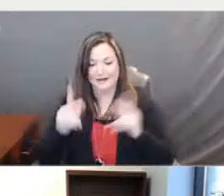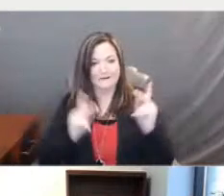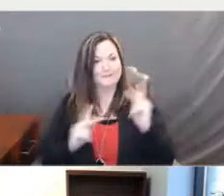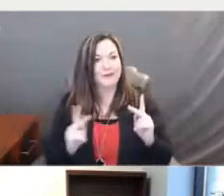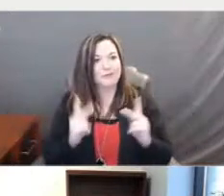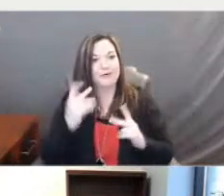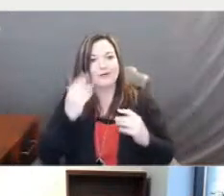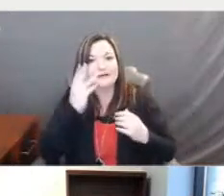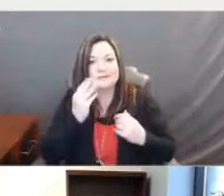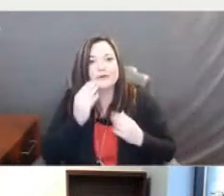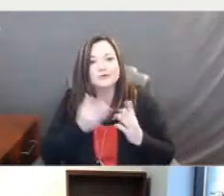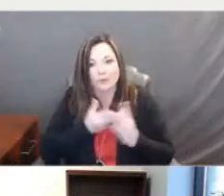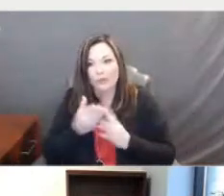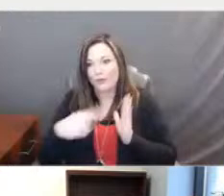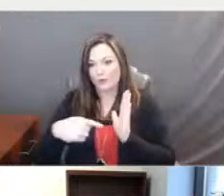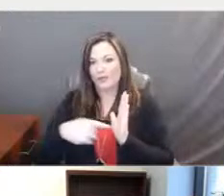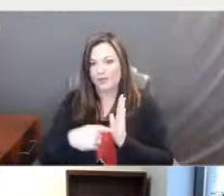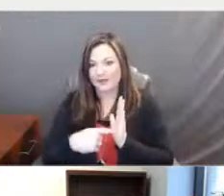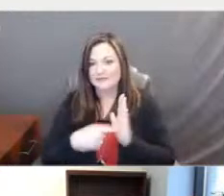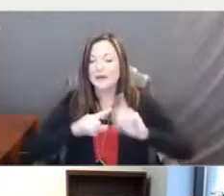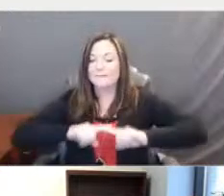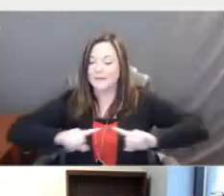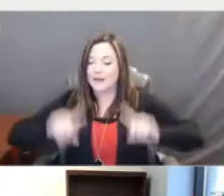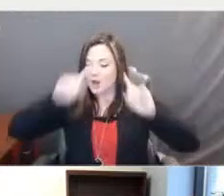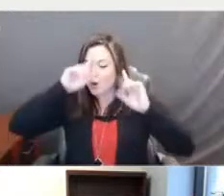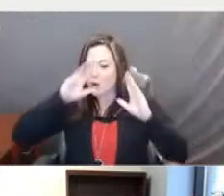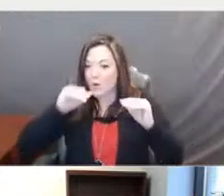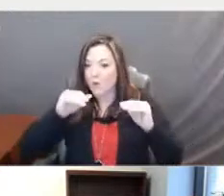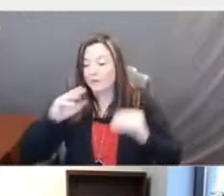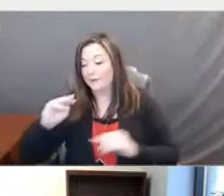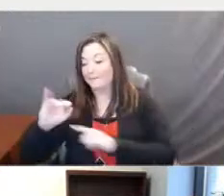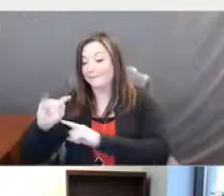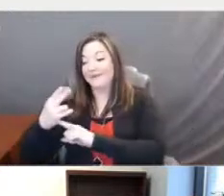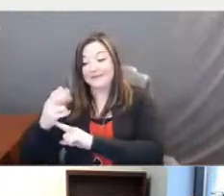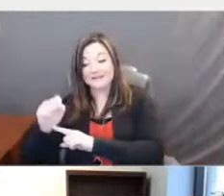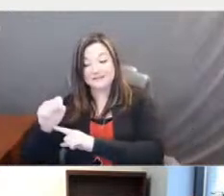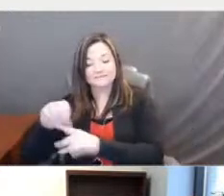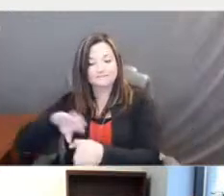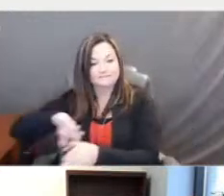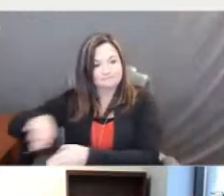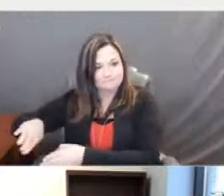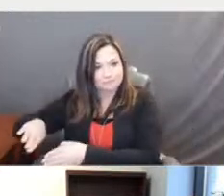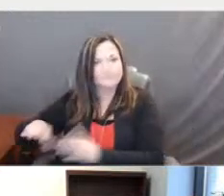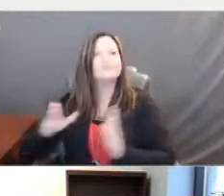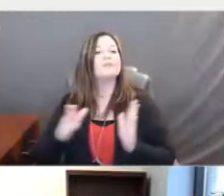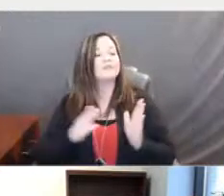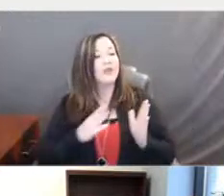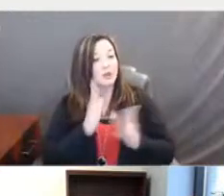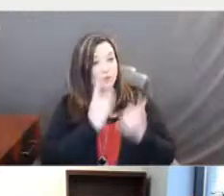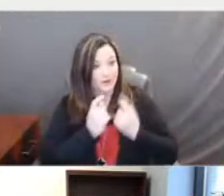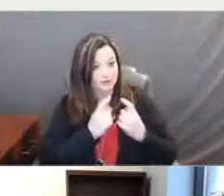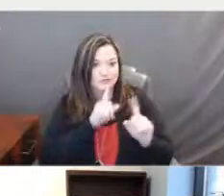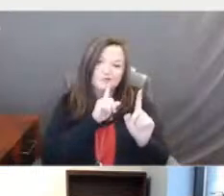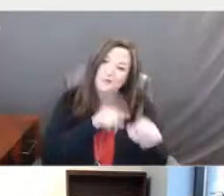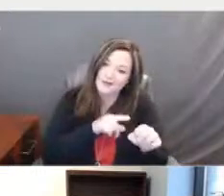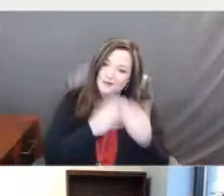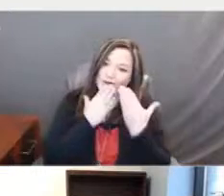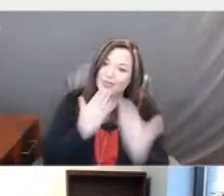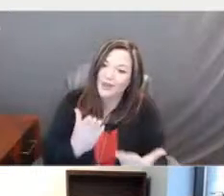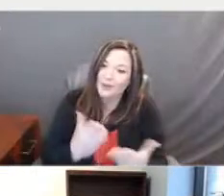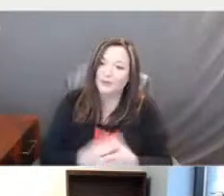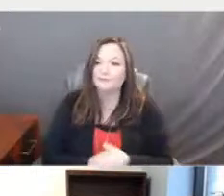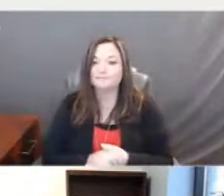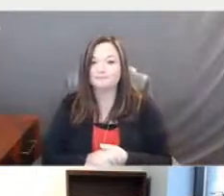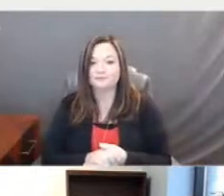they go through this. But I hope through this, we can put some myths to rest and we can answer the questions that you have. Thank you.